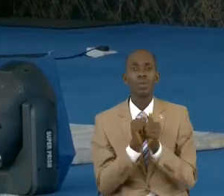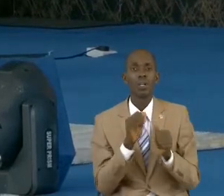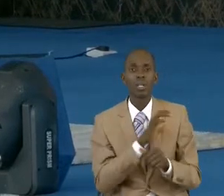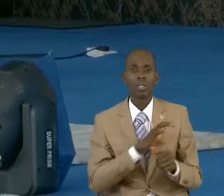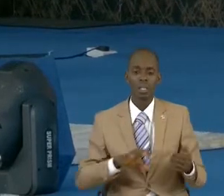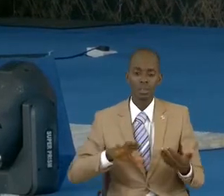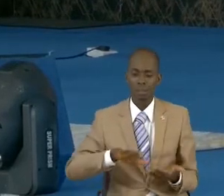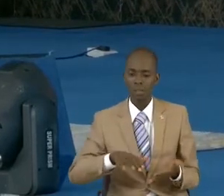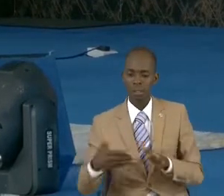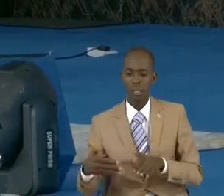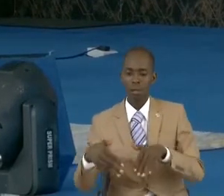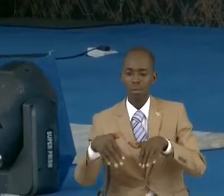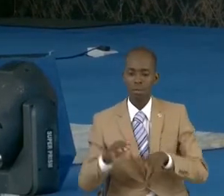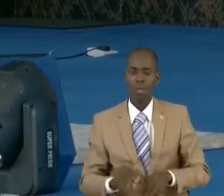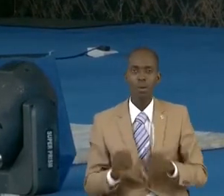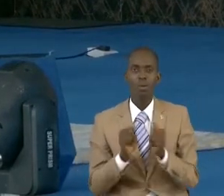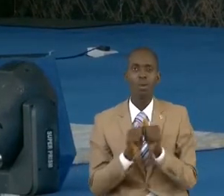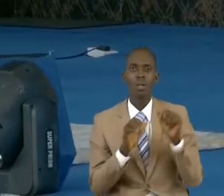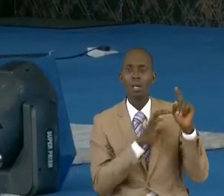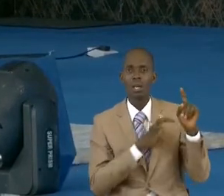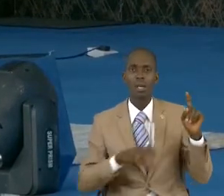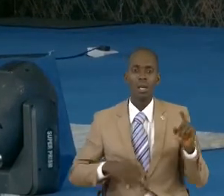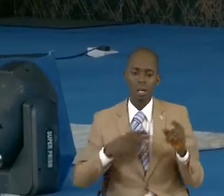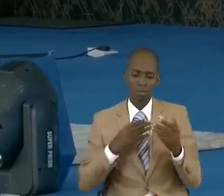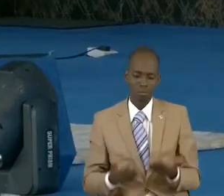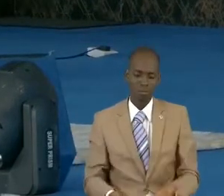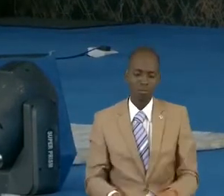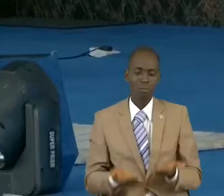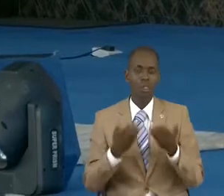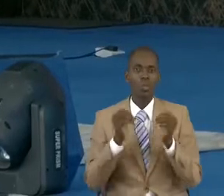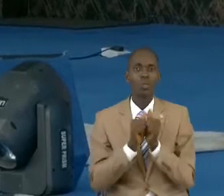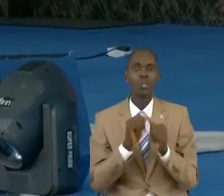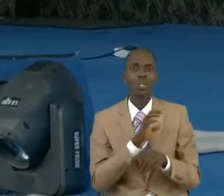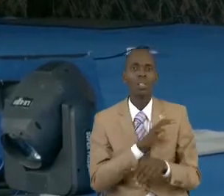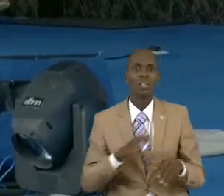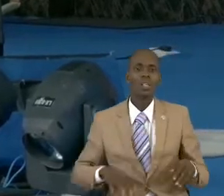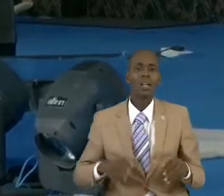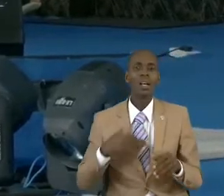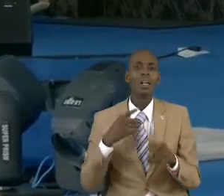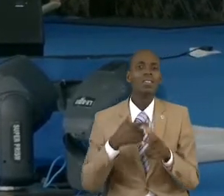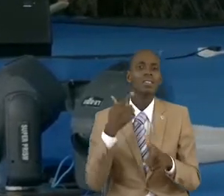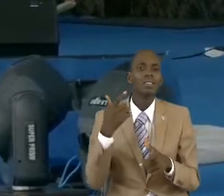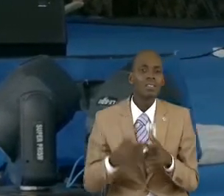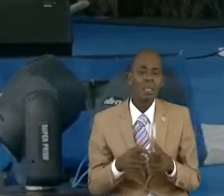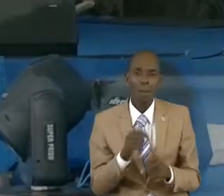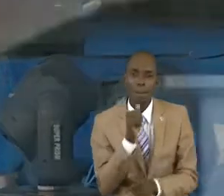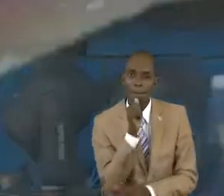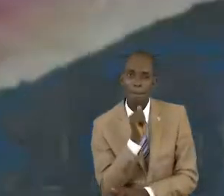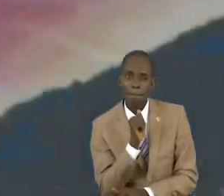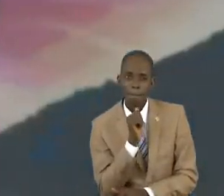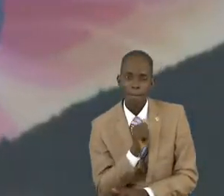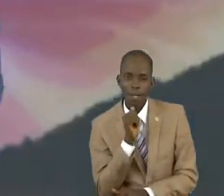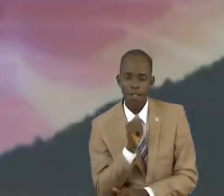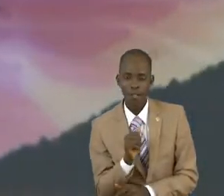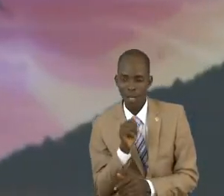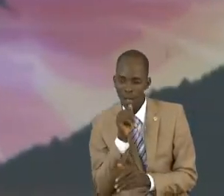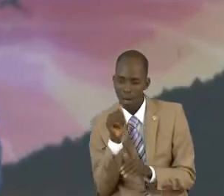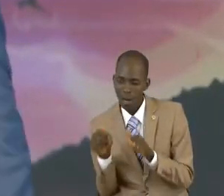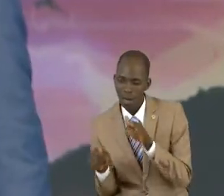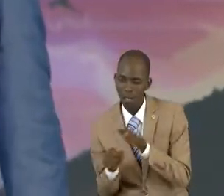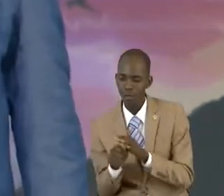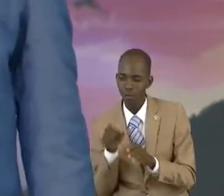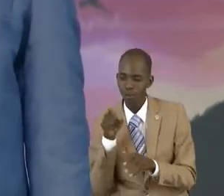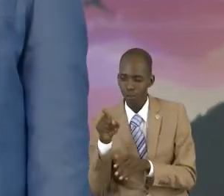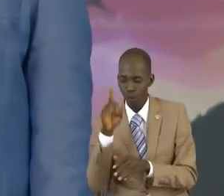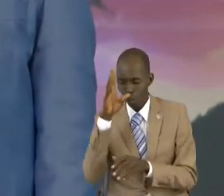buried with Christ, and risen with Christ. And then privately, you and the maid, you